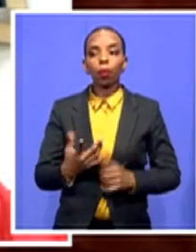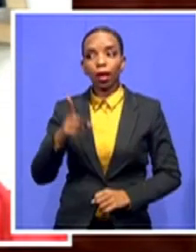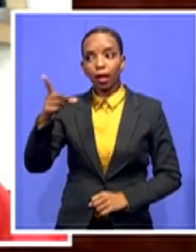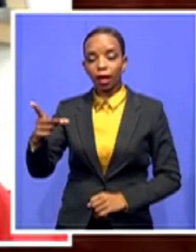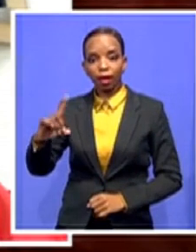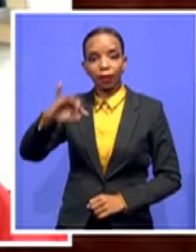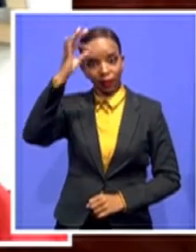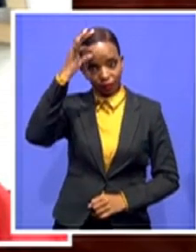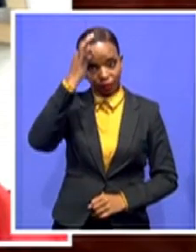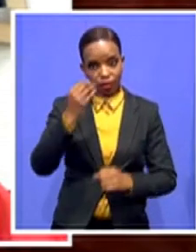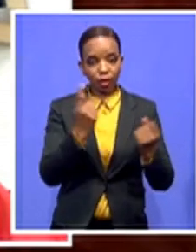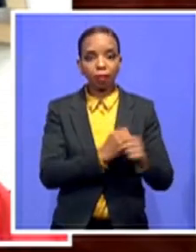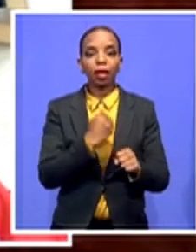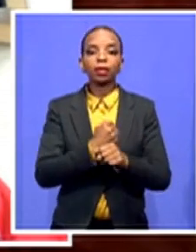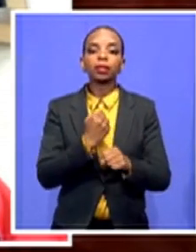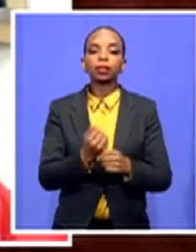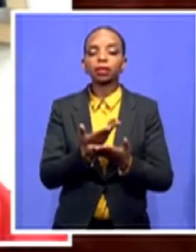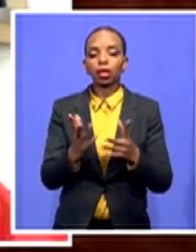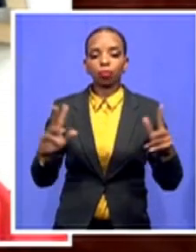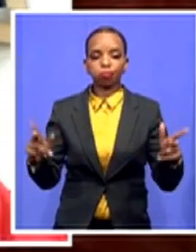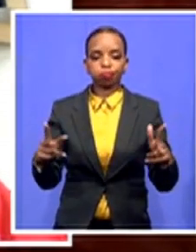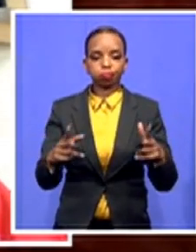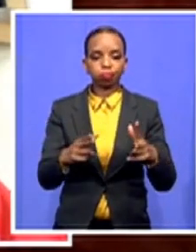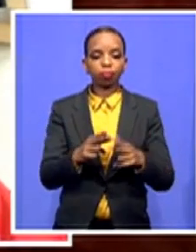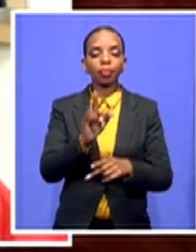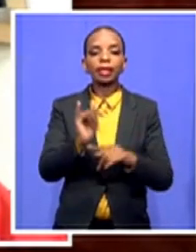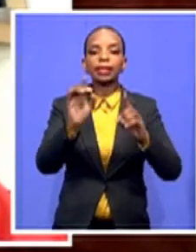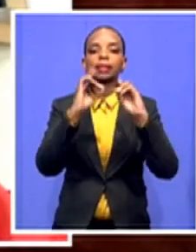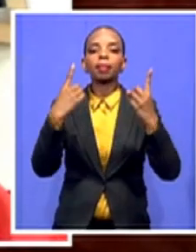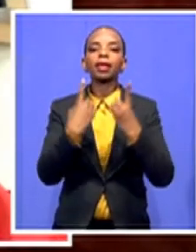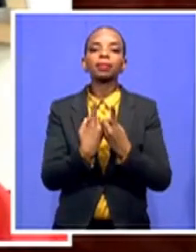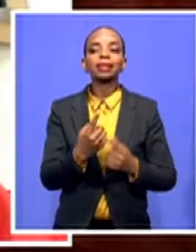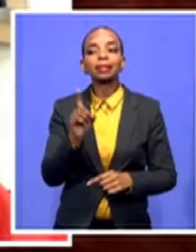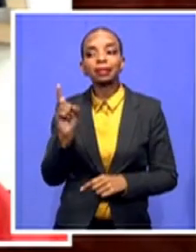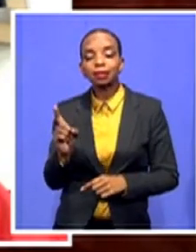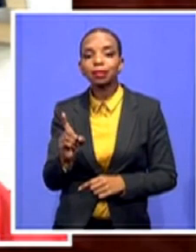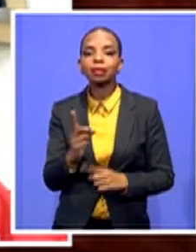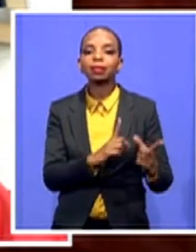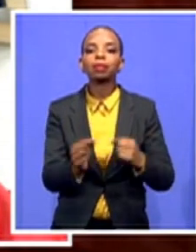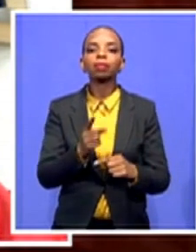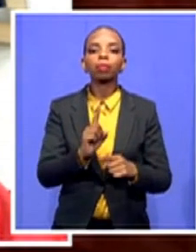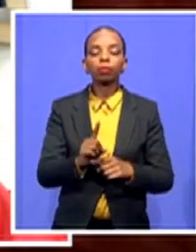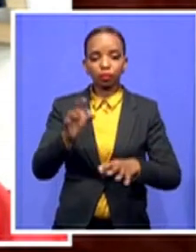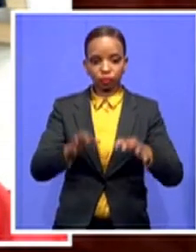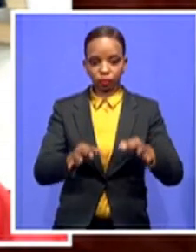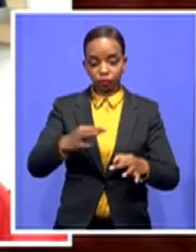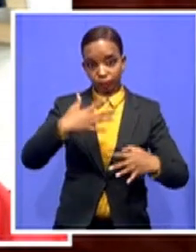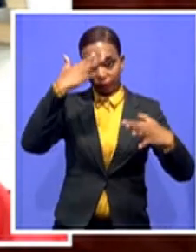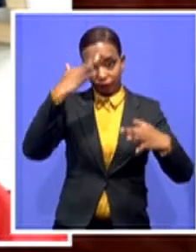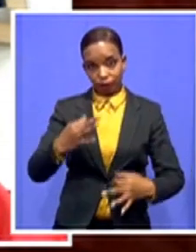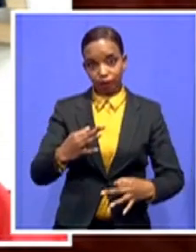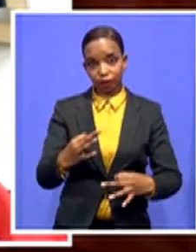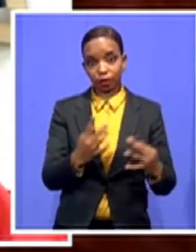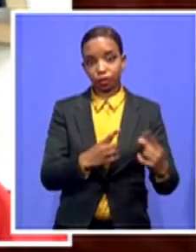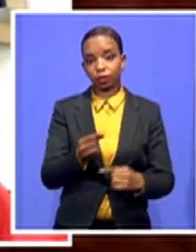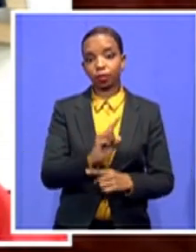the Department of Interior hypothetically decided to absorb a budget reduction by closing